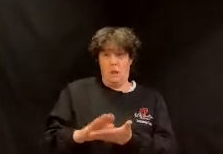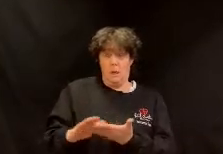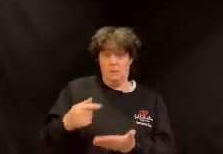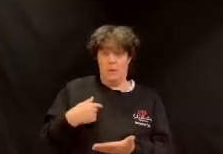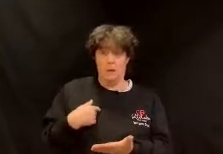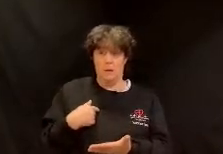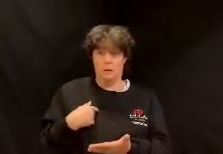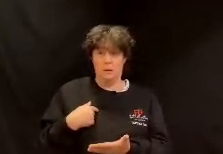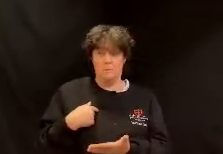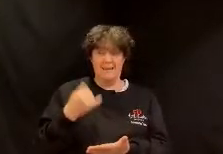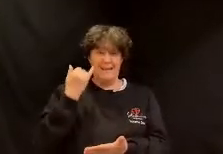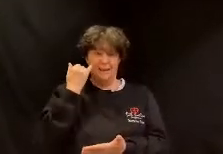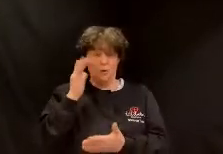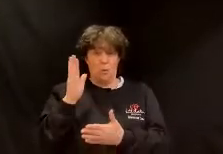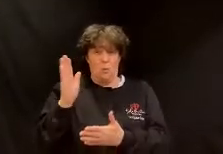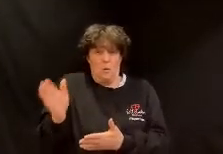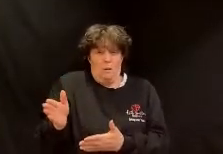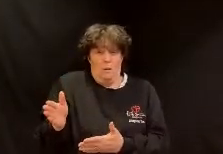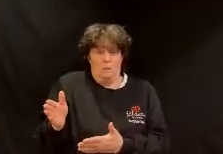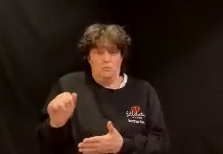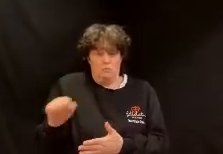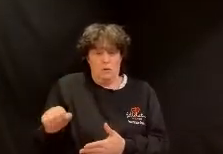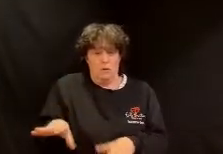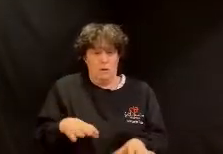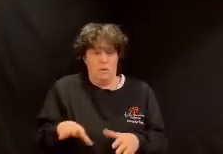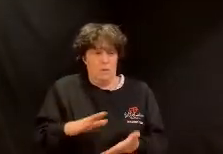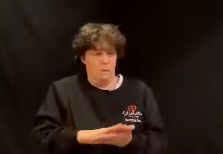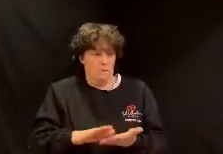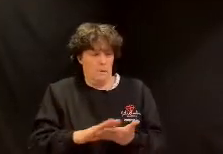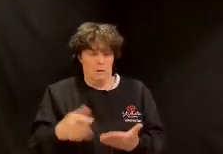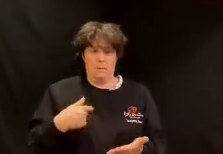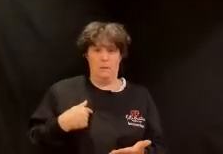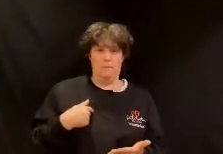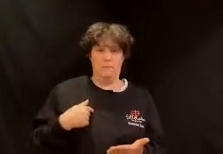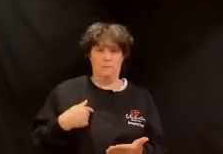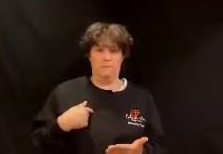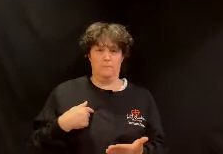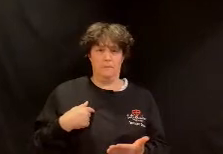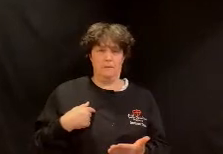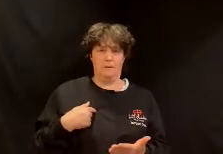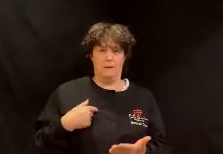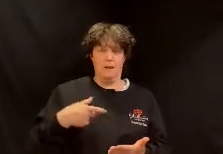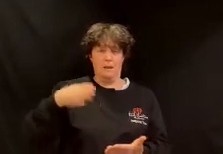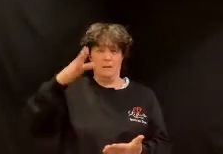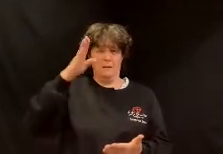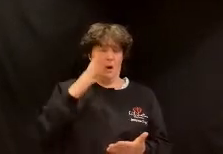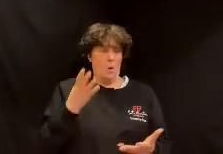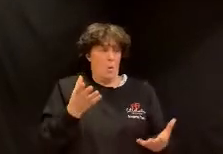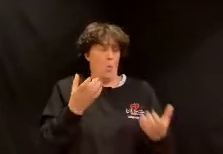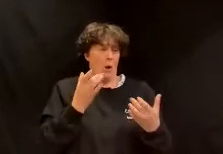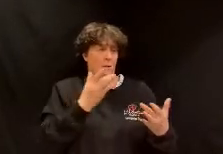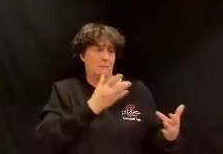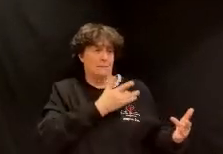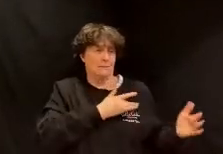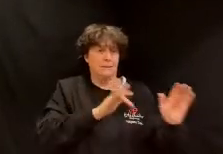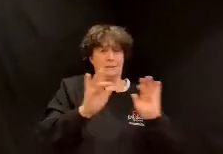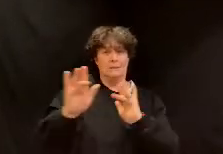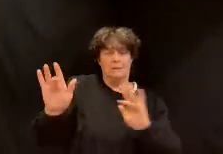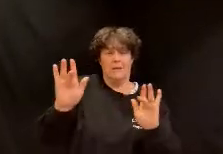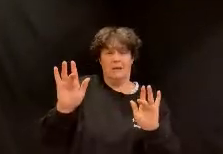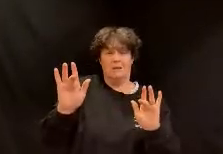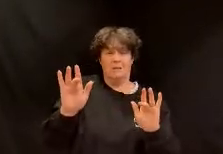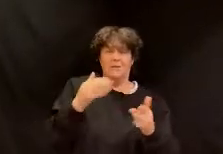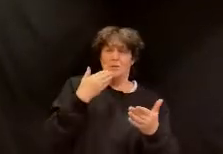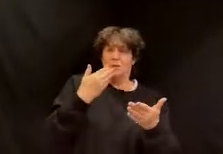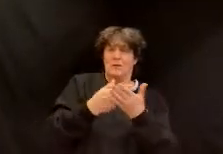willing, you can do this. If you're willing, how many of you know that God's willing to touch us? God's a good Father. How am I going to